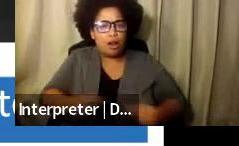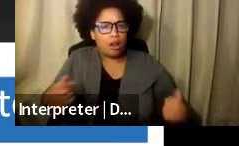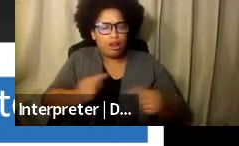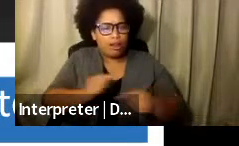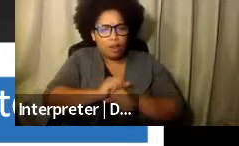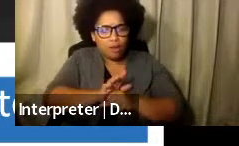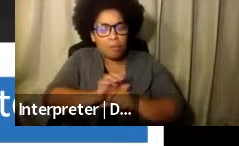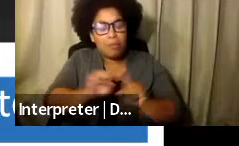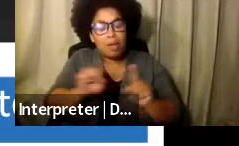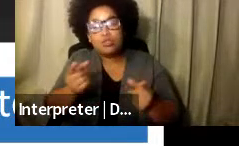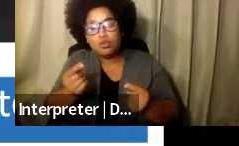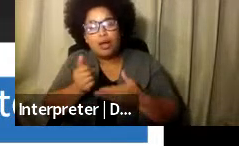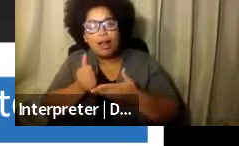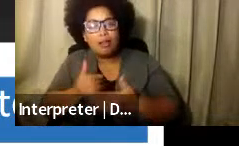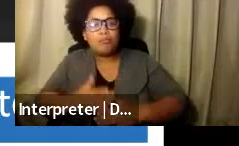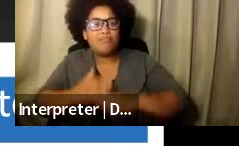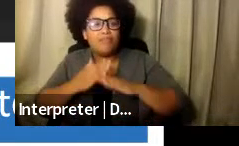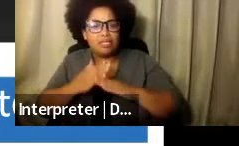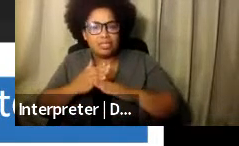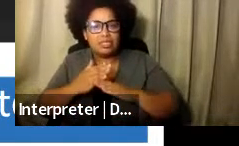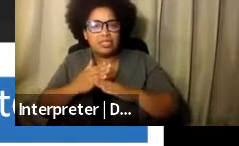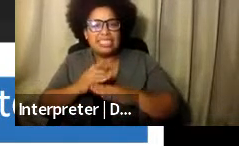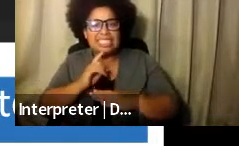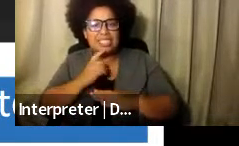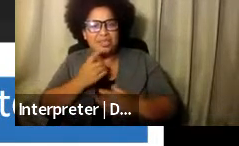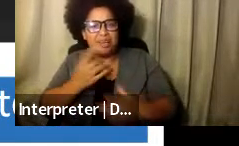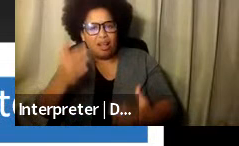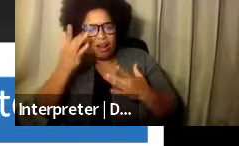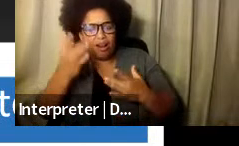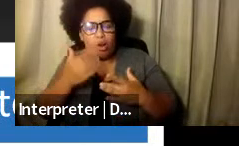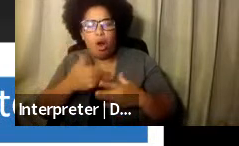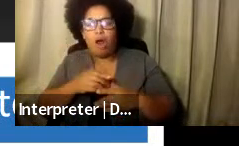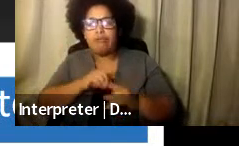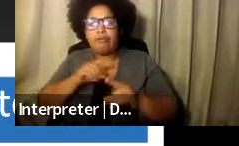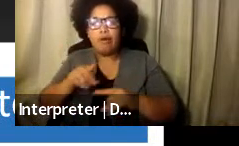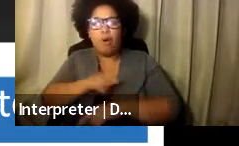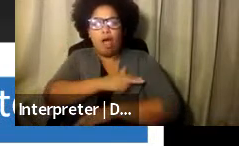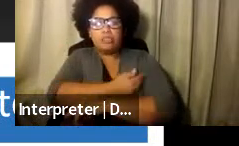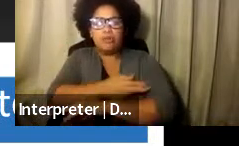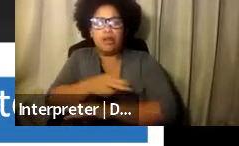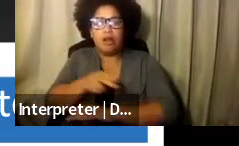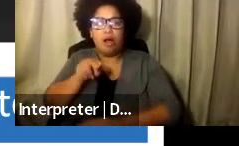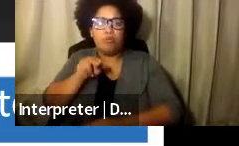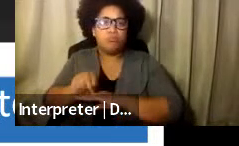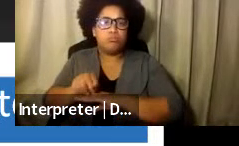pandemic, but they do help prevent serious illness, hospitalizations, and death.